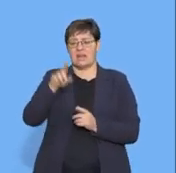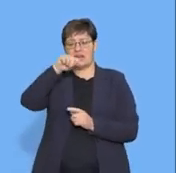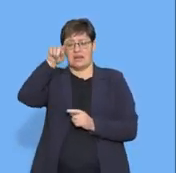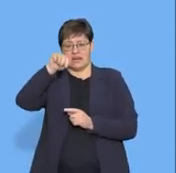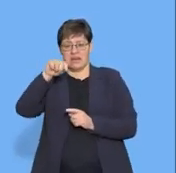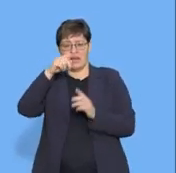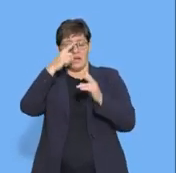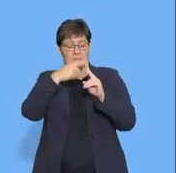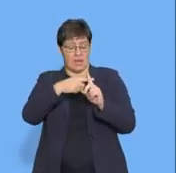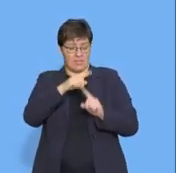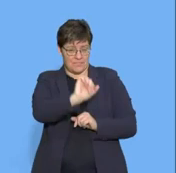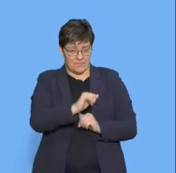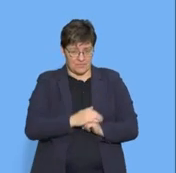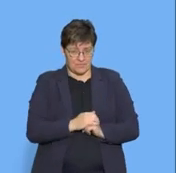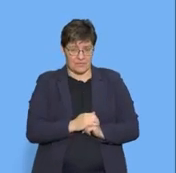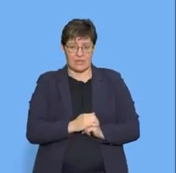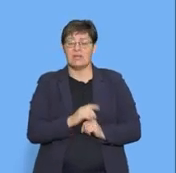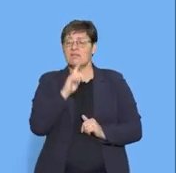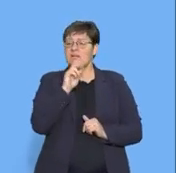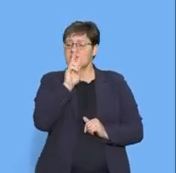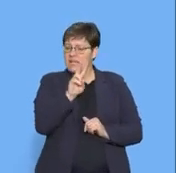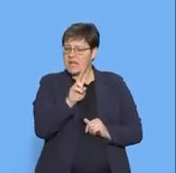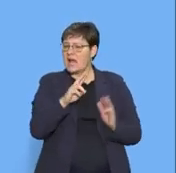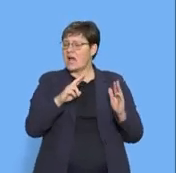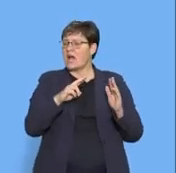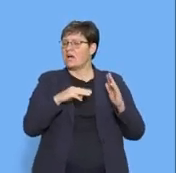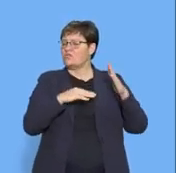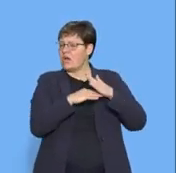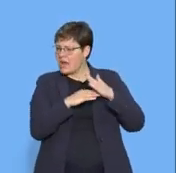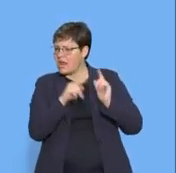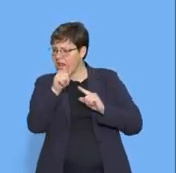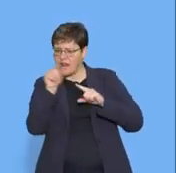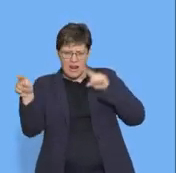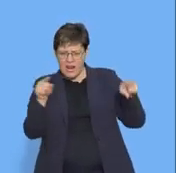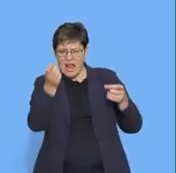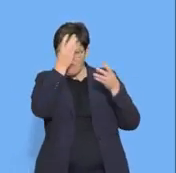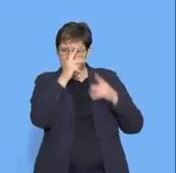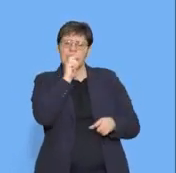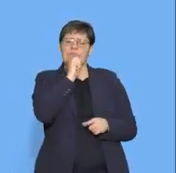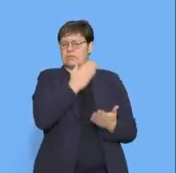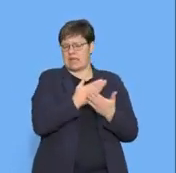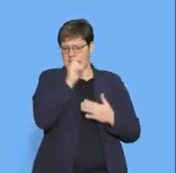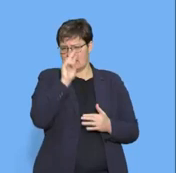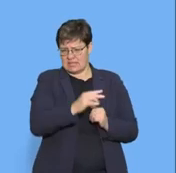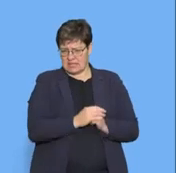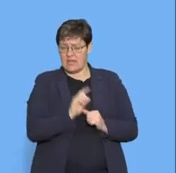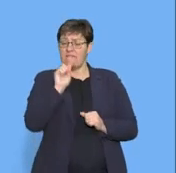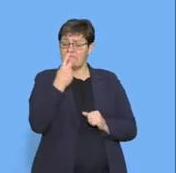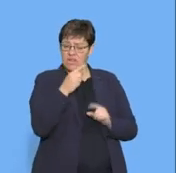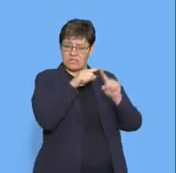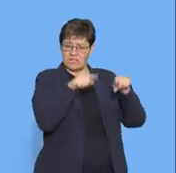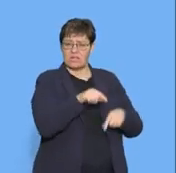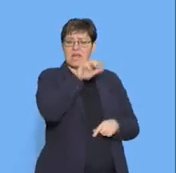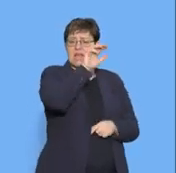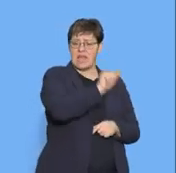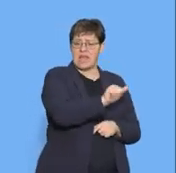So what we have to first look at the diagram and try and examine all three triangles and see which one has what kind of information that we can use.